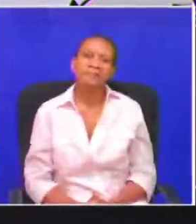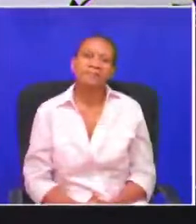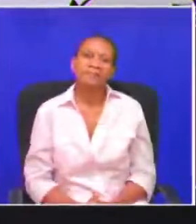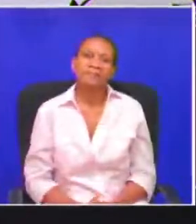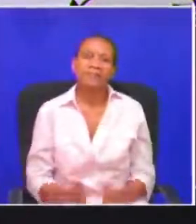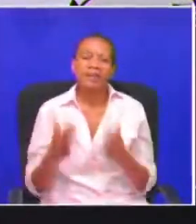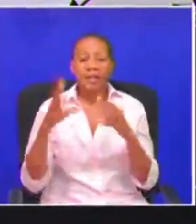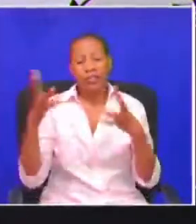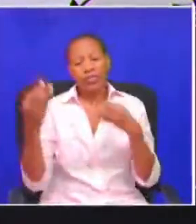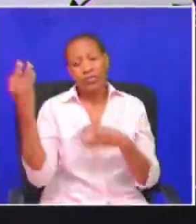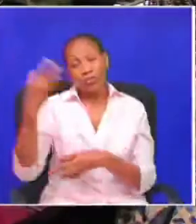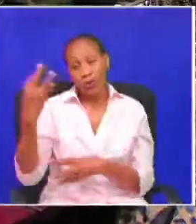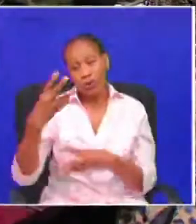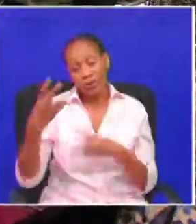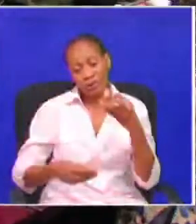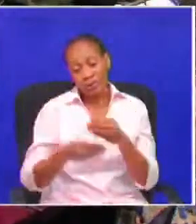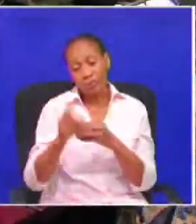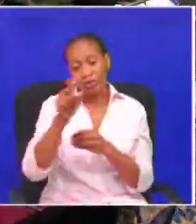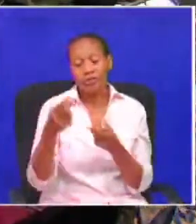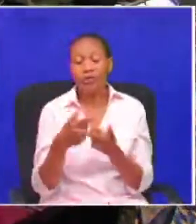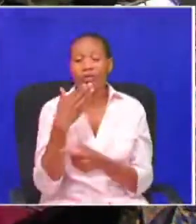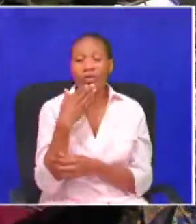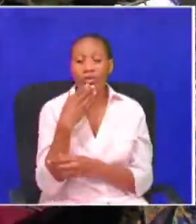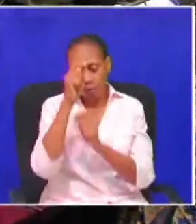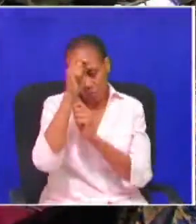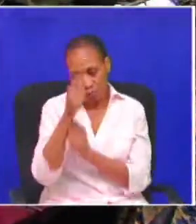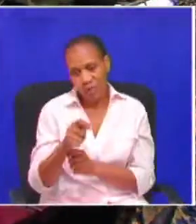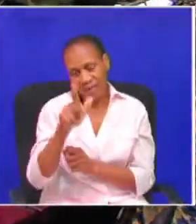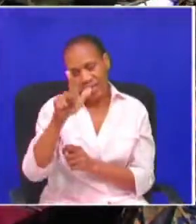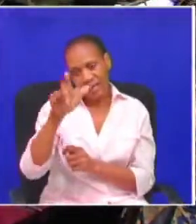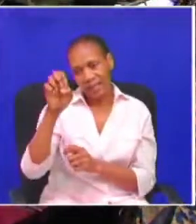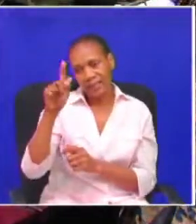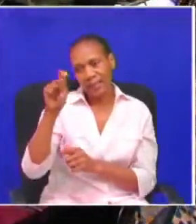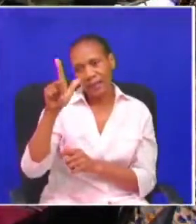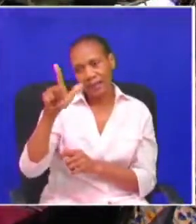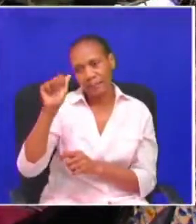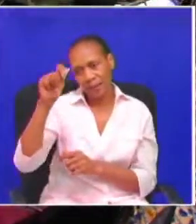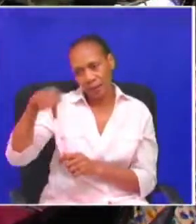Third supplementary question will be asked by the Honourable Letlape.